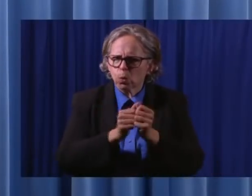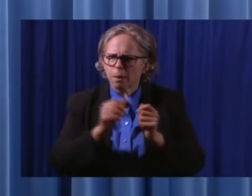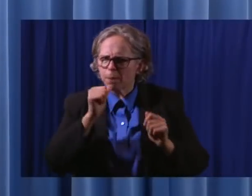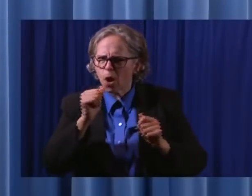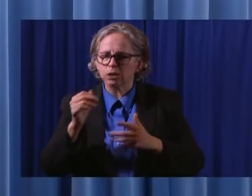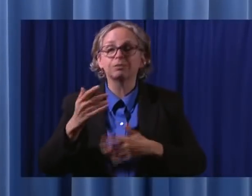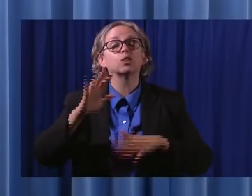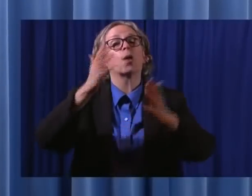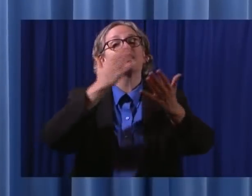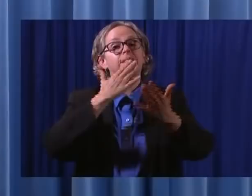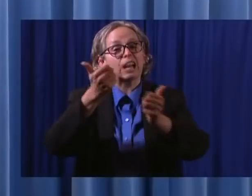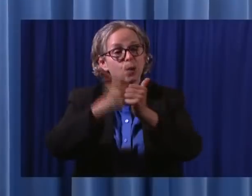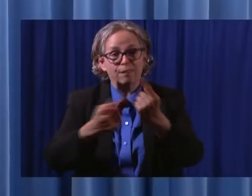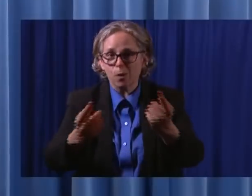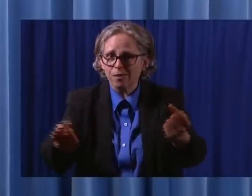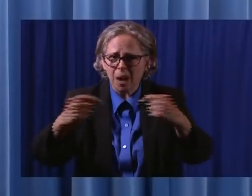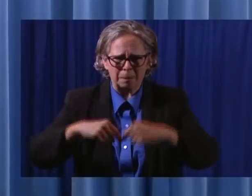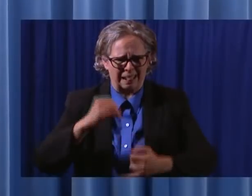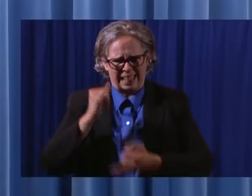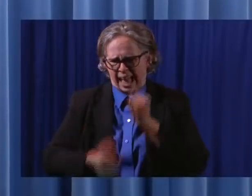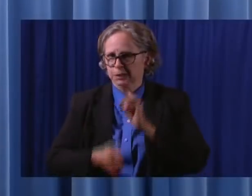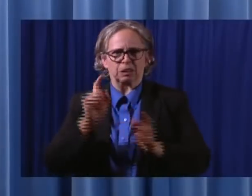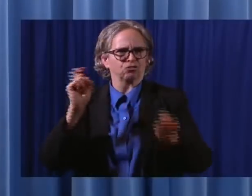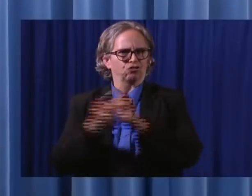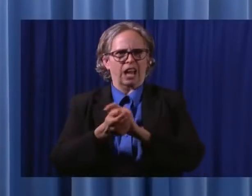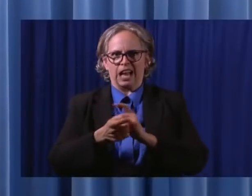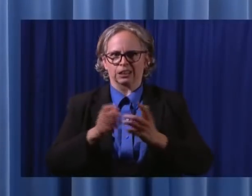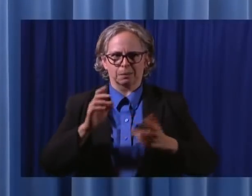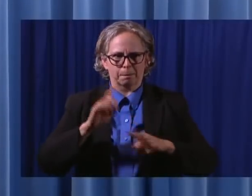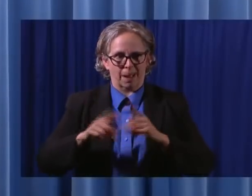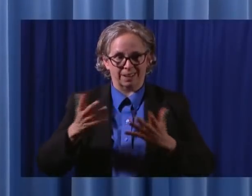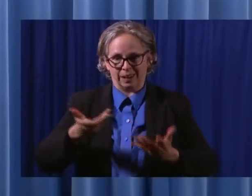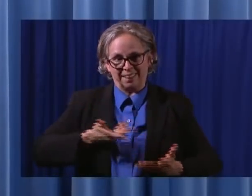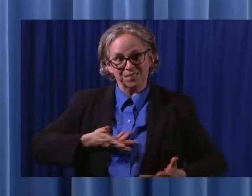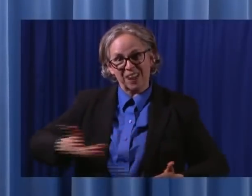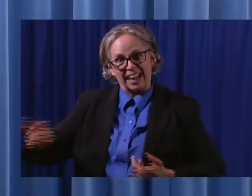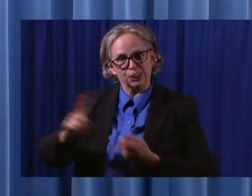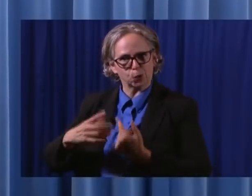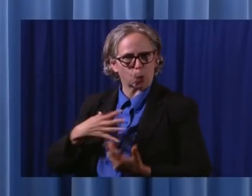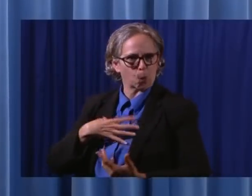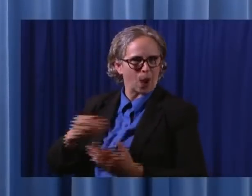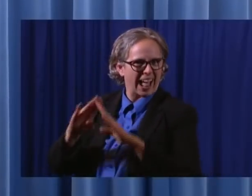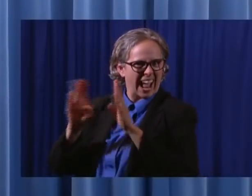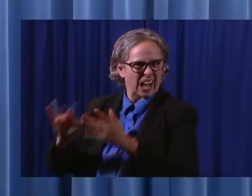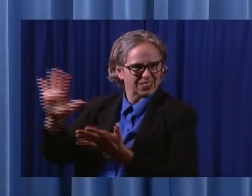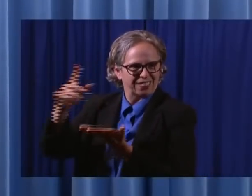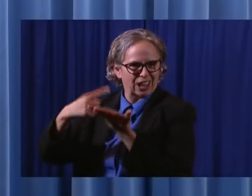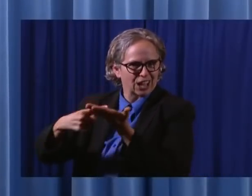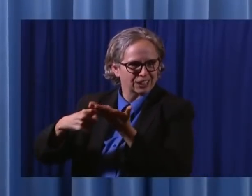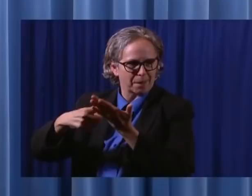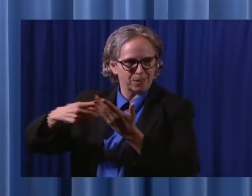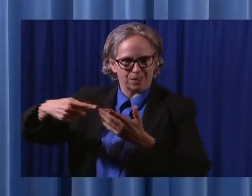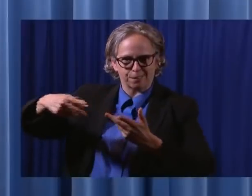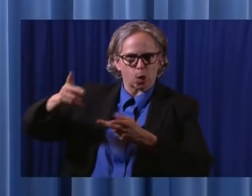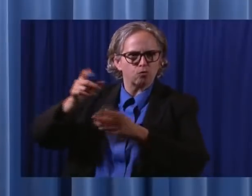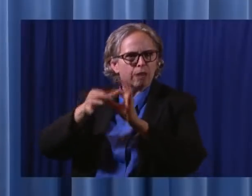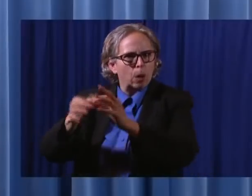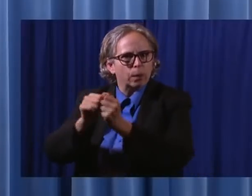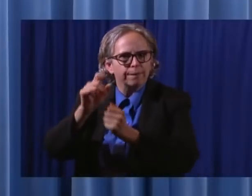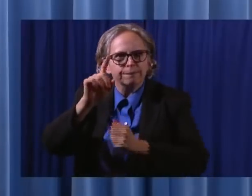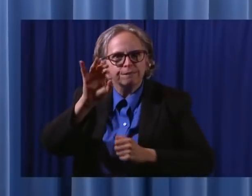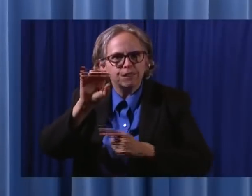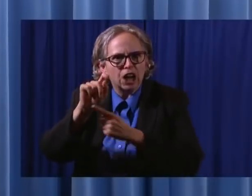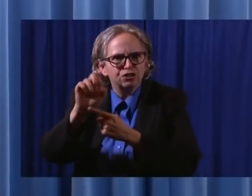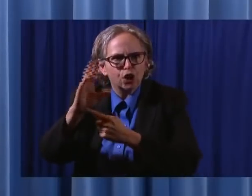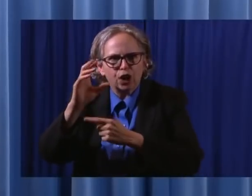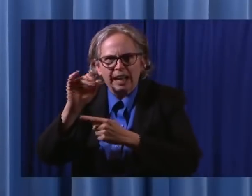the date on everyone, but we got the invitation from the White House to talk about foster care, which I thought was very important. Fran and I look forward to do that